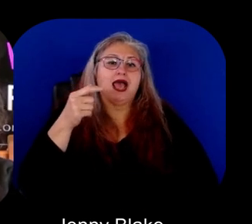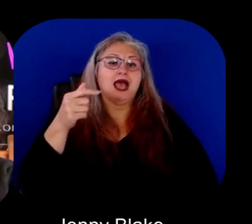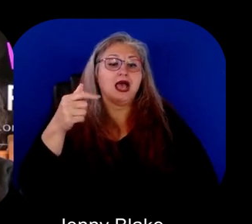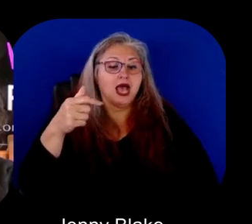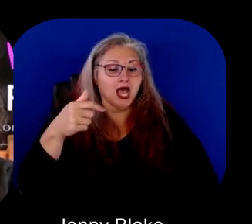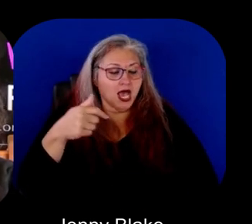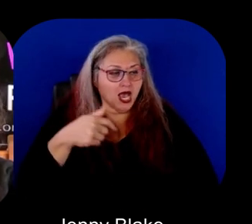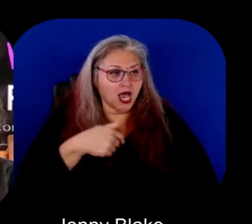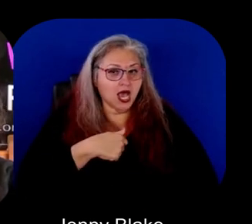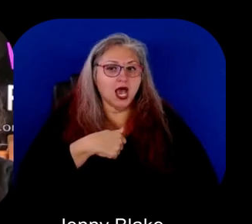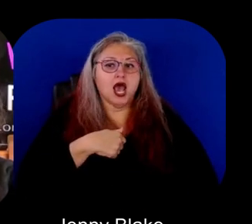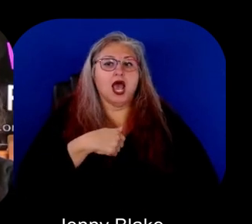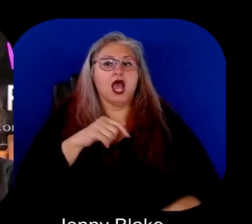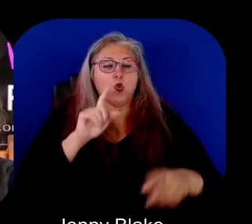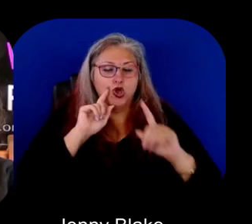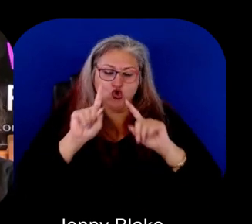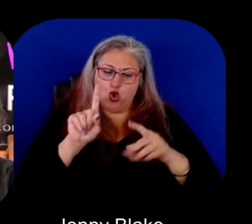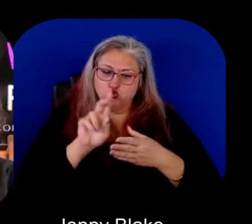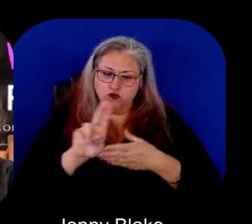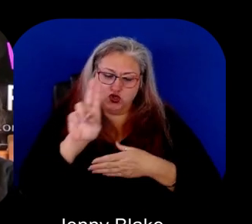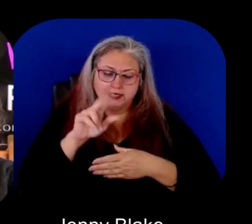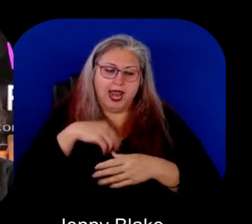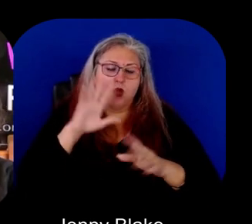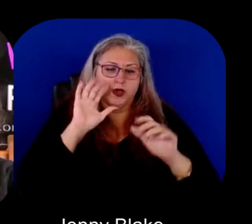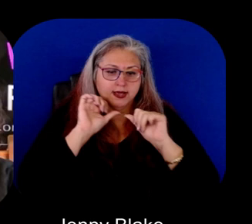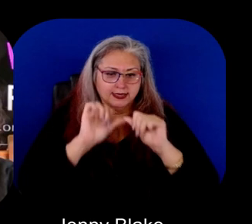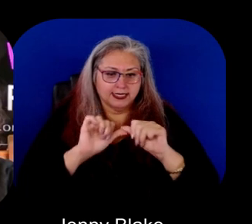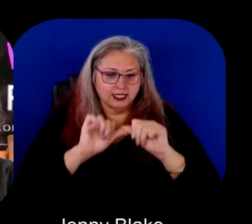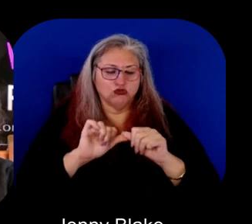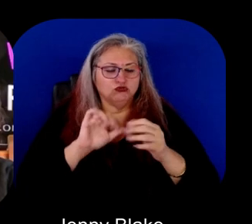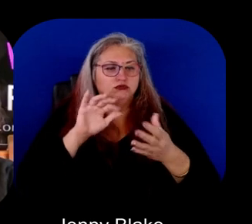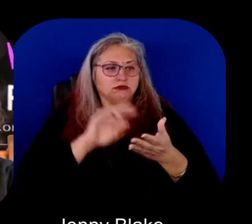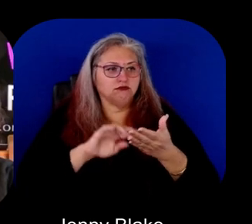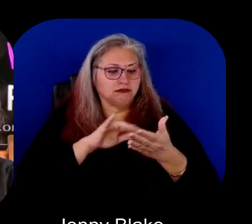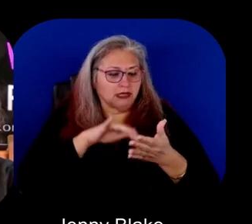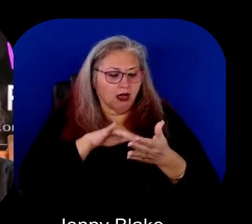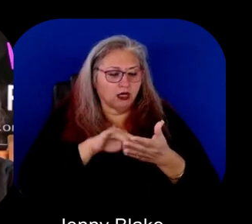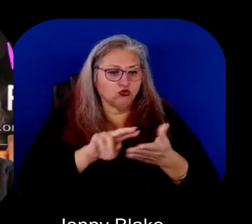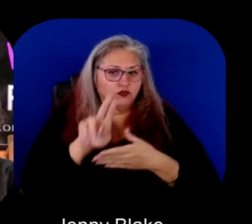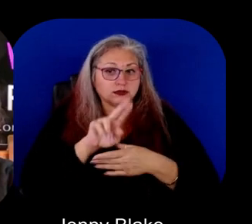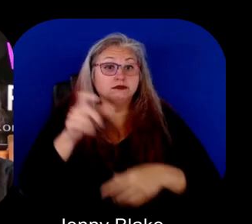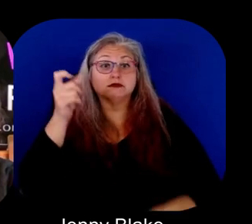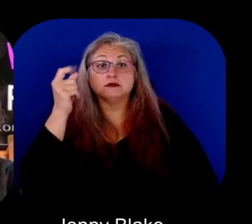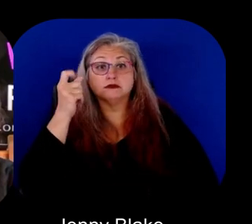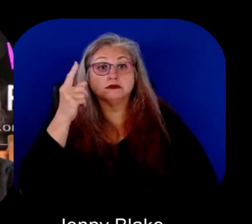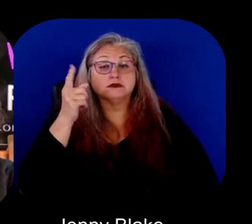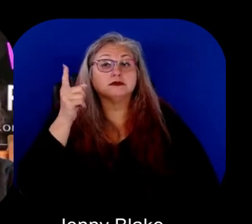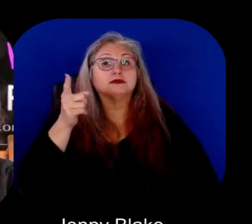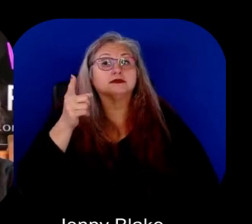would go to the university, continue her university studies, as long as